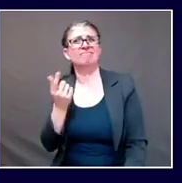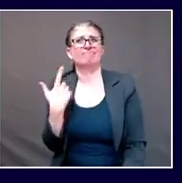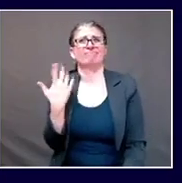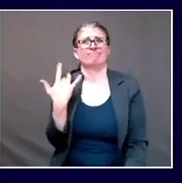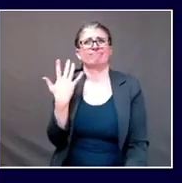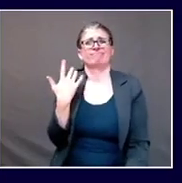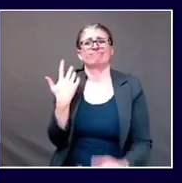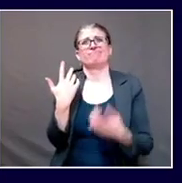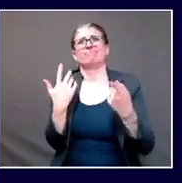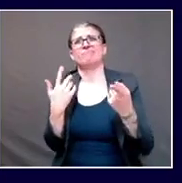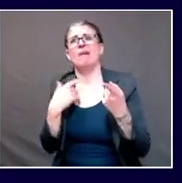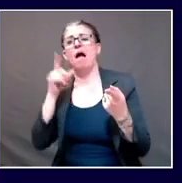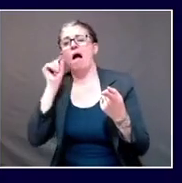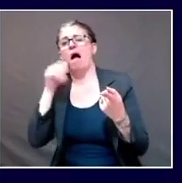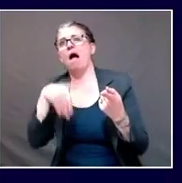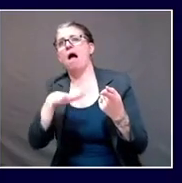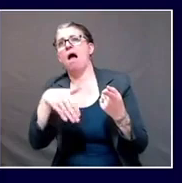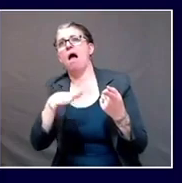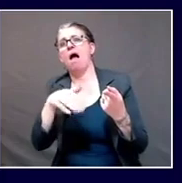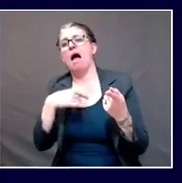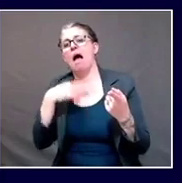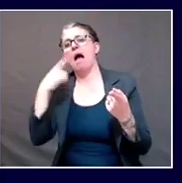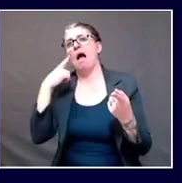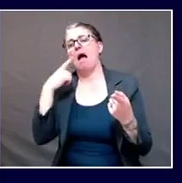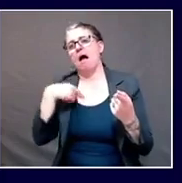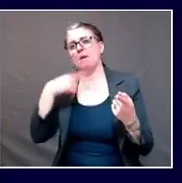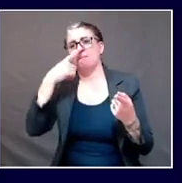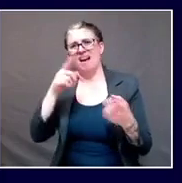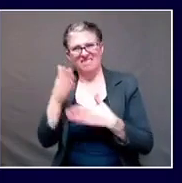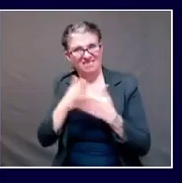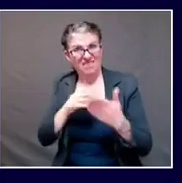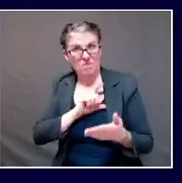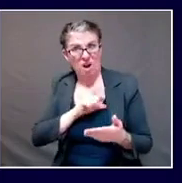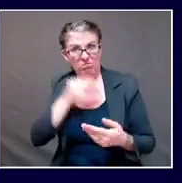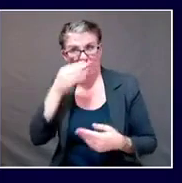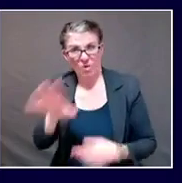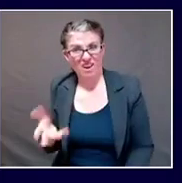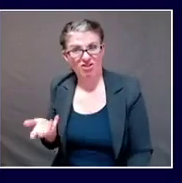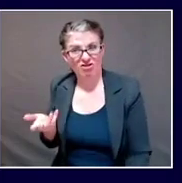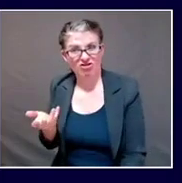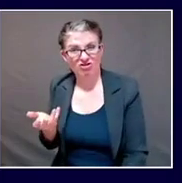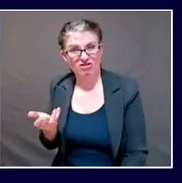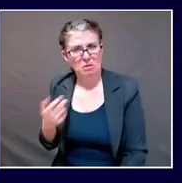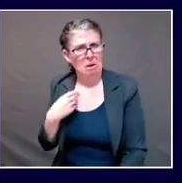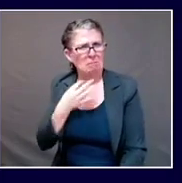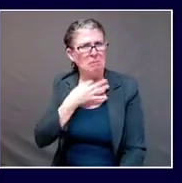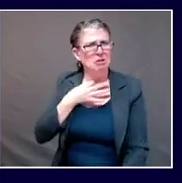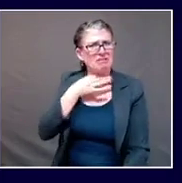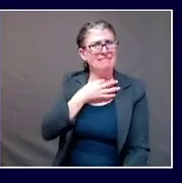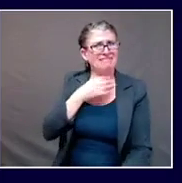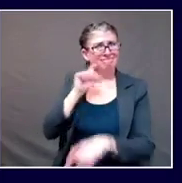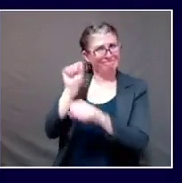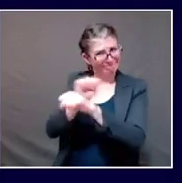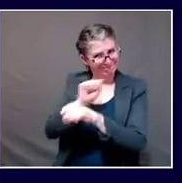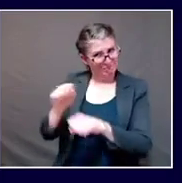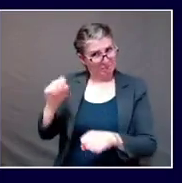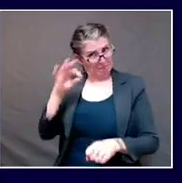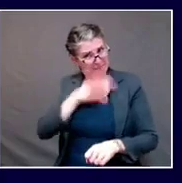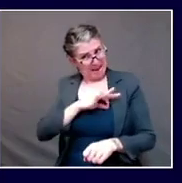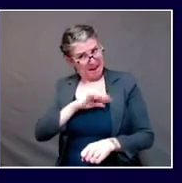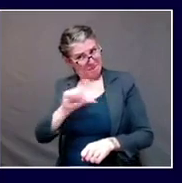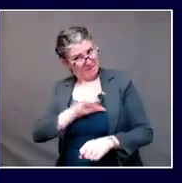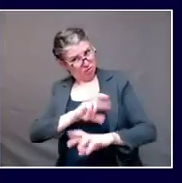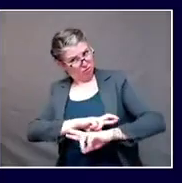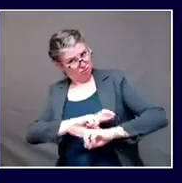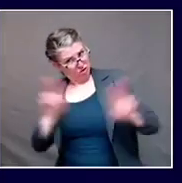that police are going to be ready, are going to be willing to come in and enforce it and to remove someone if they're trespassing? I am. Look, they all